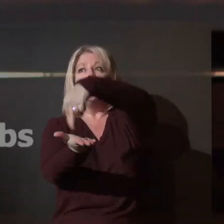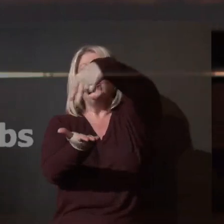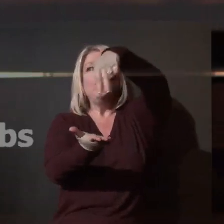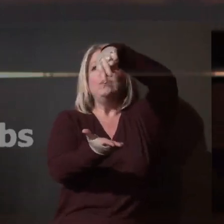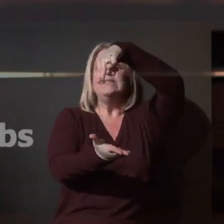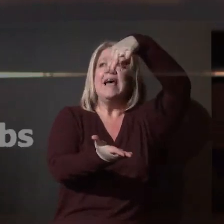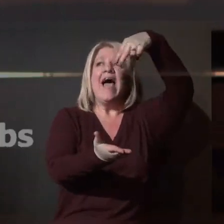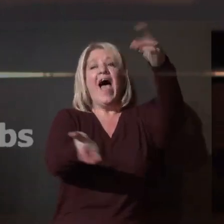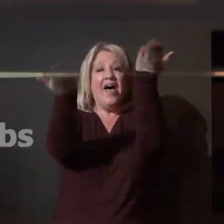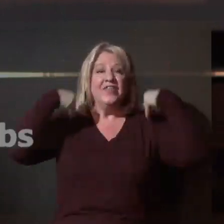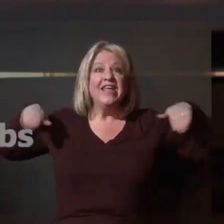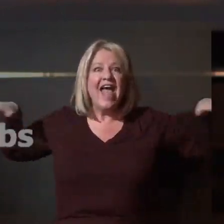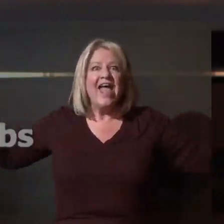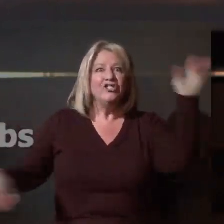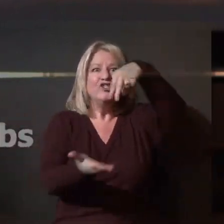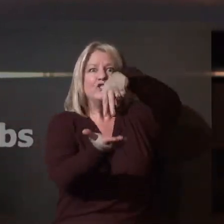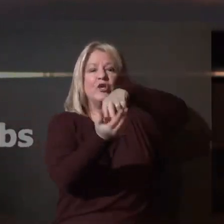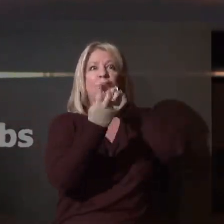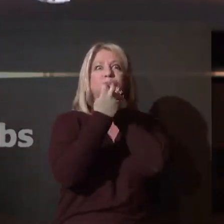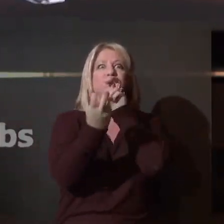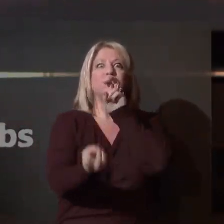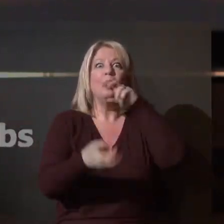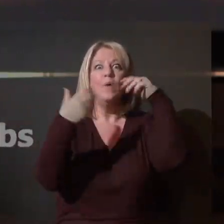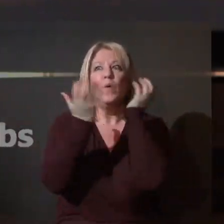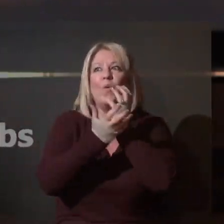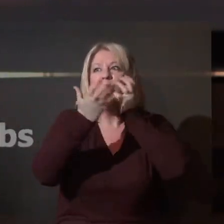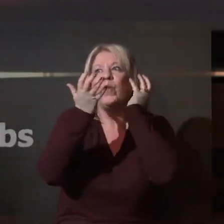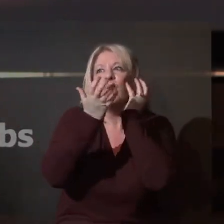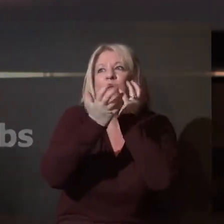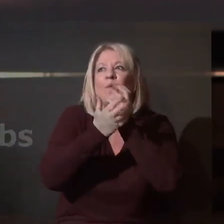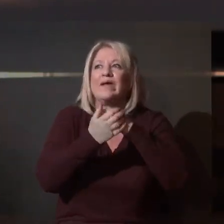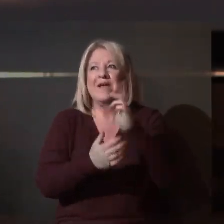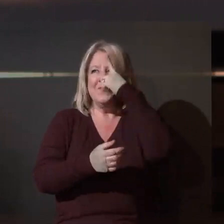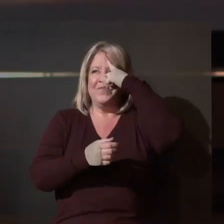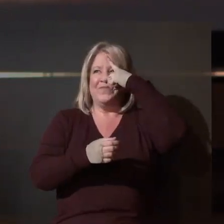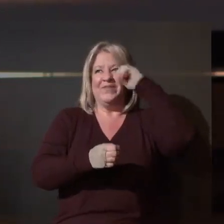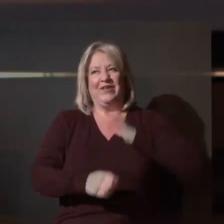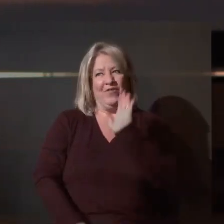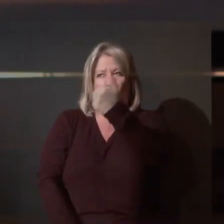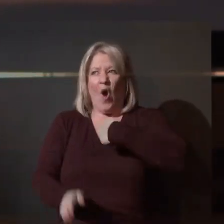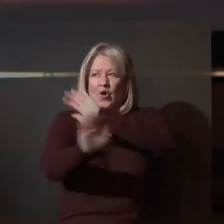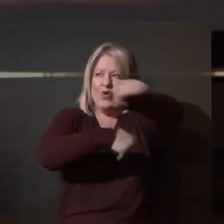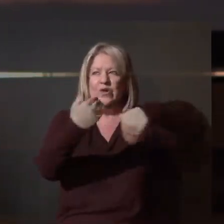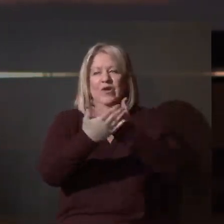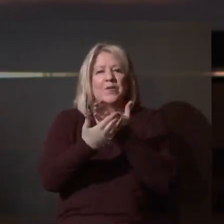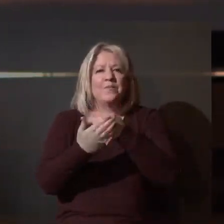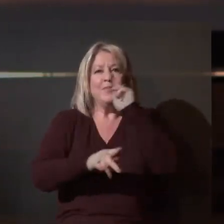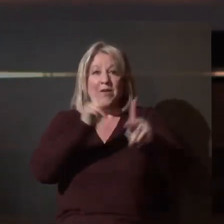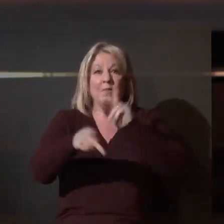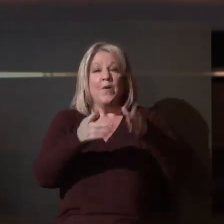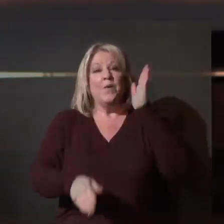rose from their tombs, and the angels stood in awe for the souls of all